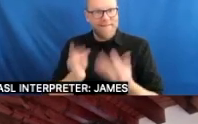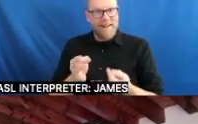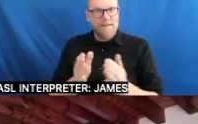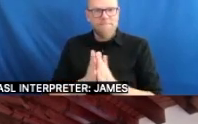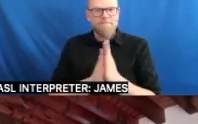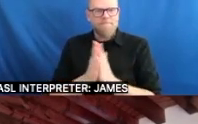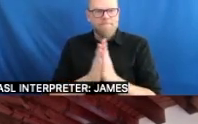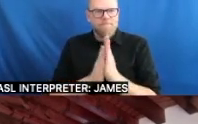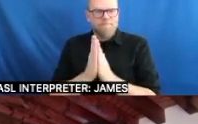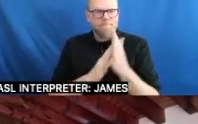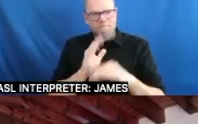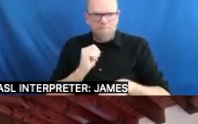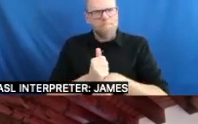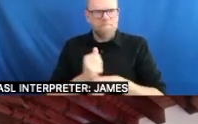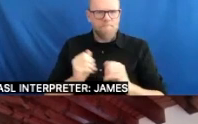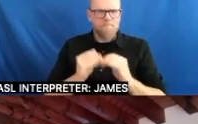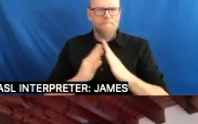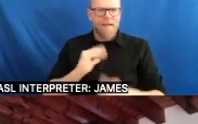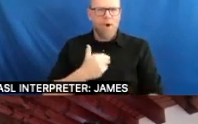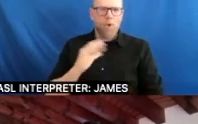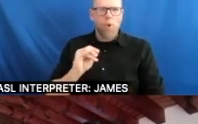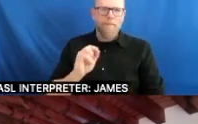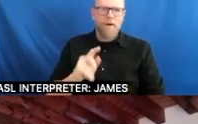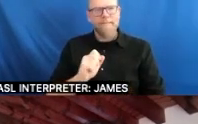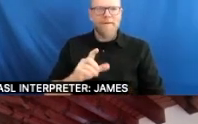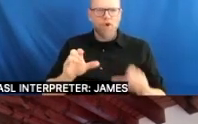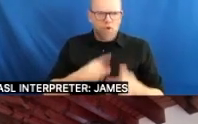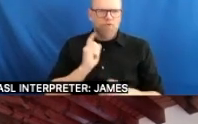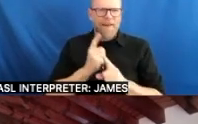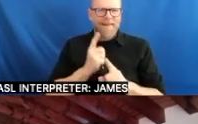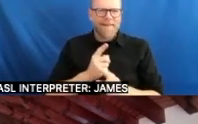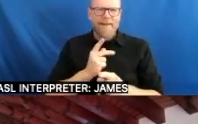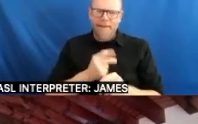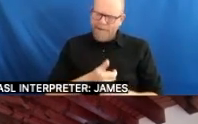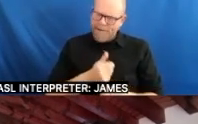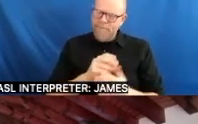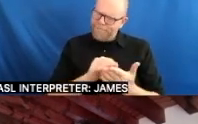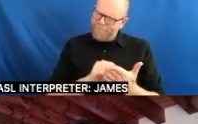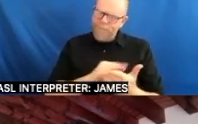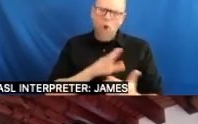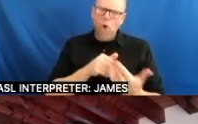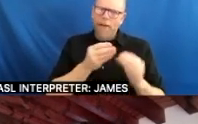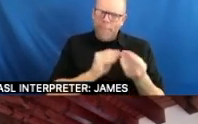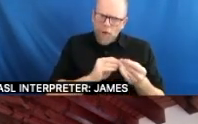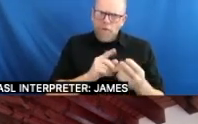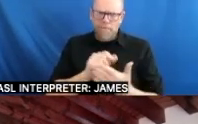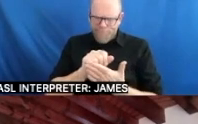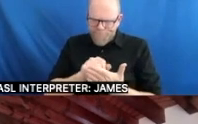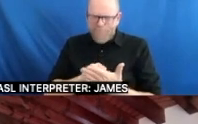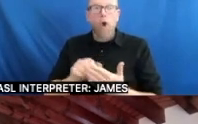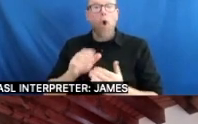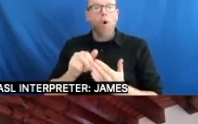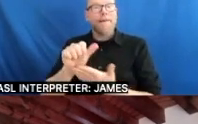we're gonna form our cooperative, we're gonna do it right, and we're gonna keep track of all of these numbers and accounts and everything. So they